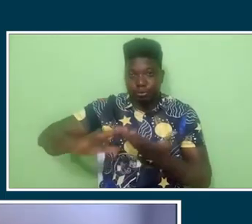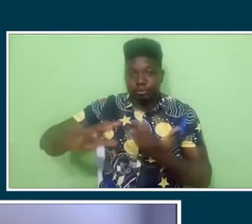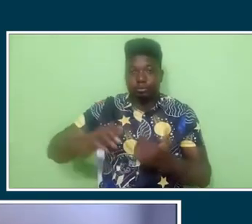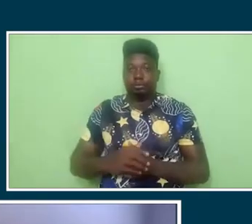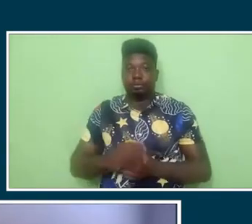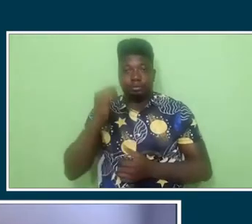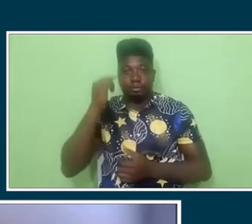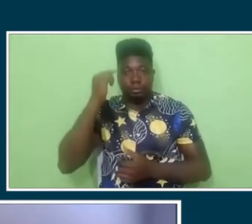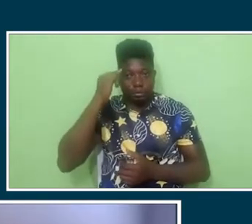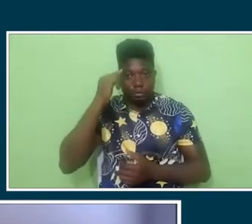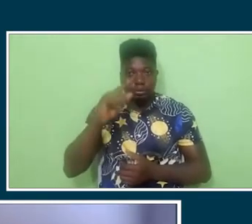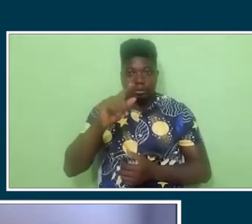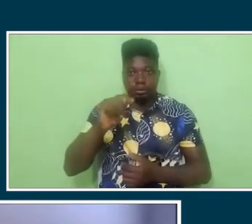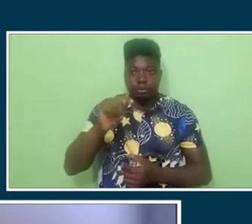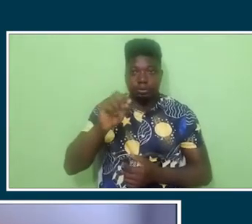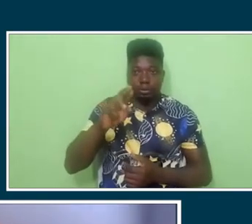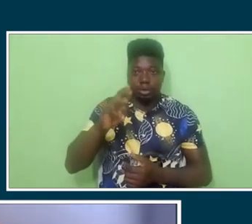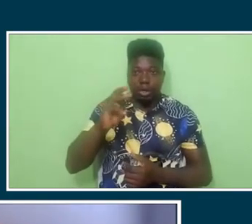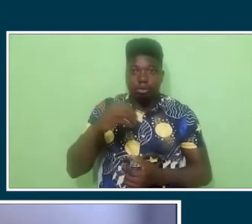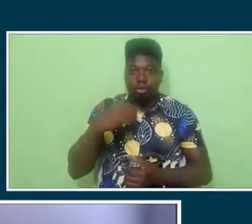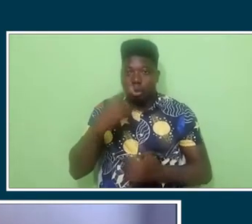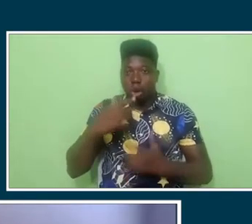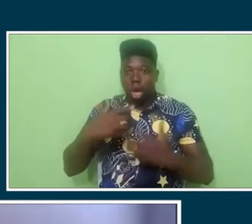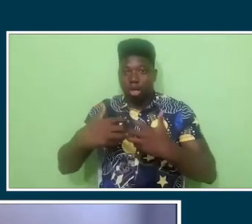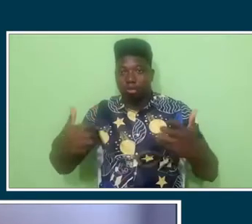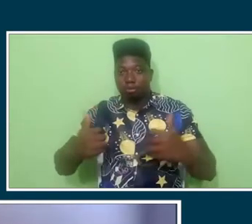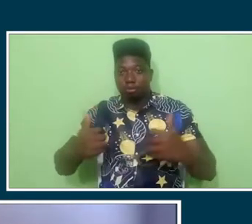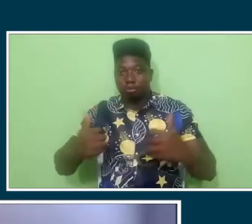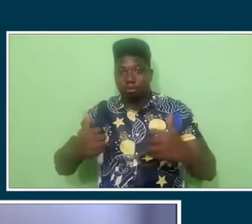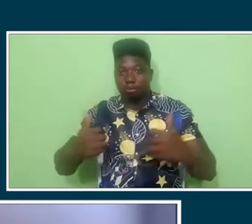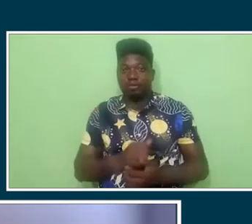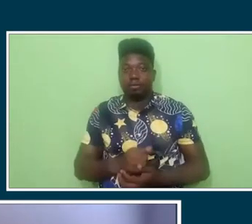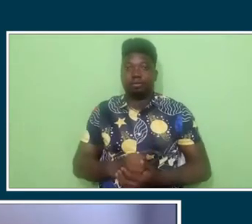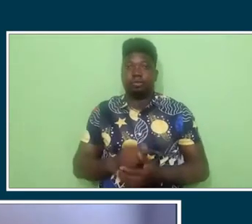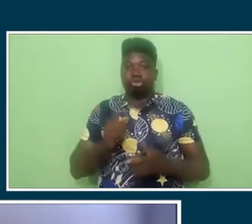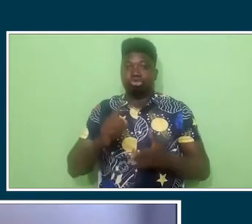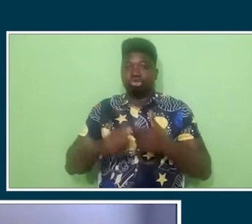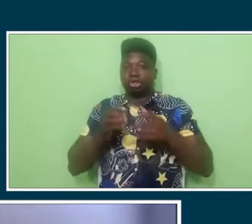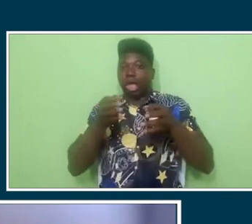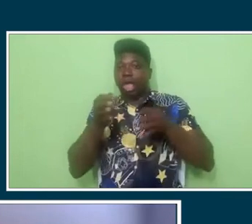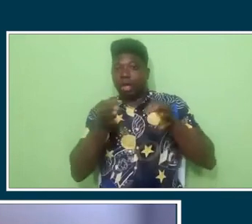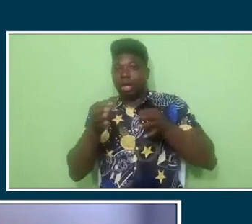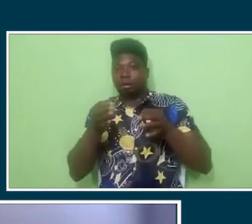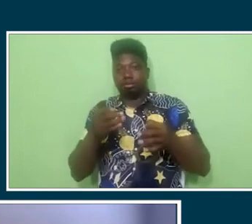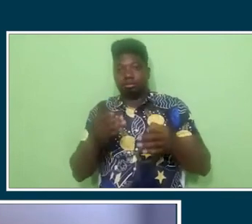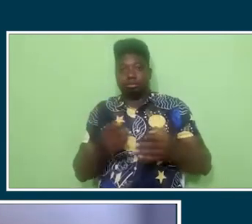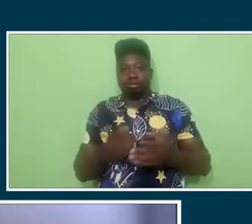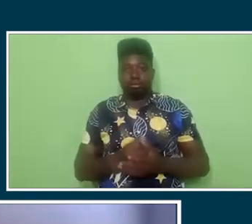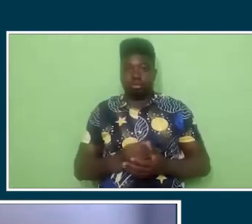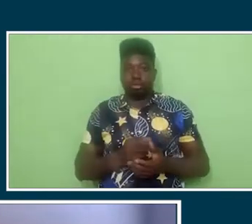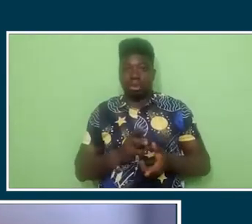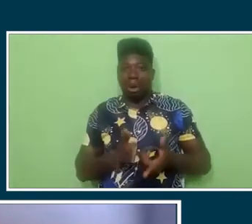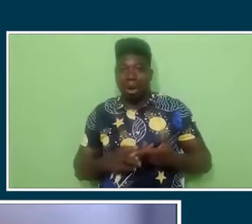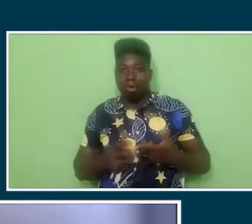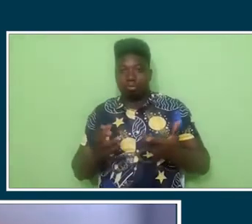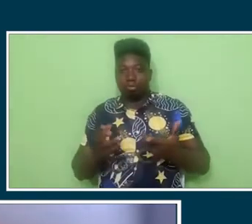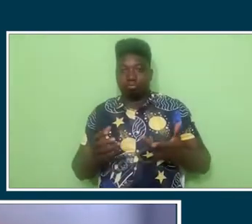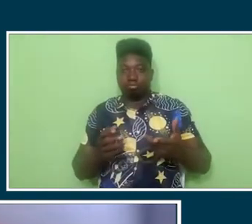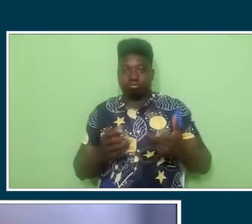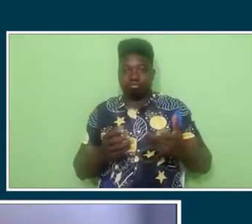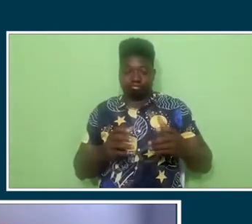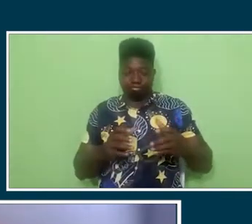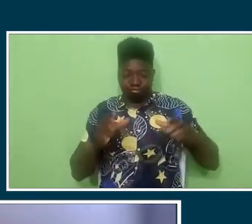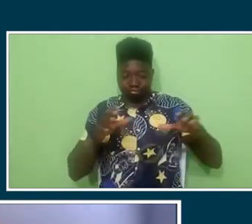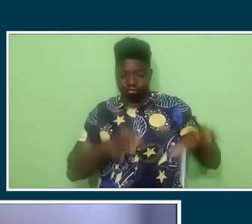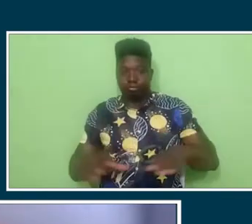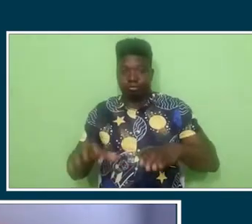my goodness or to perform my goodness? One of the things I'm